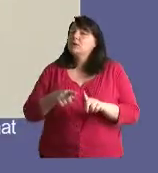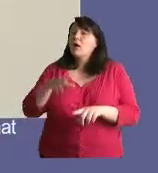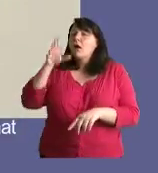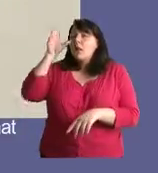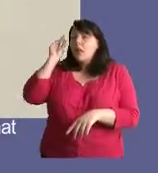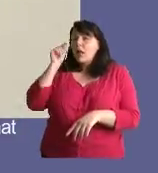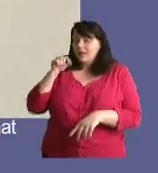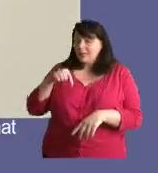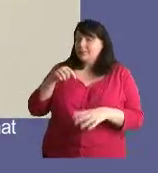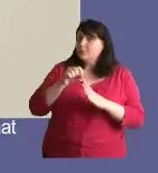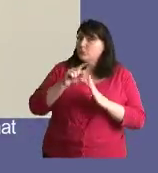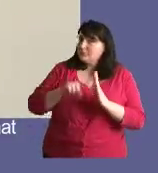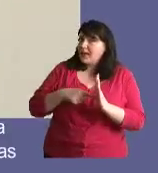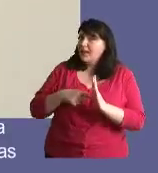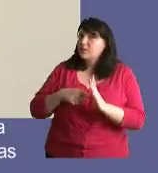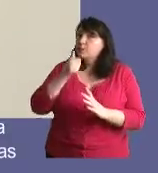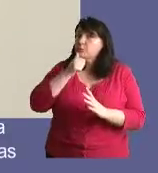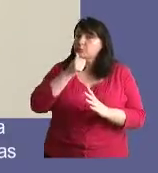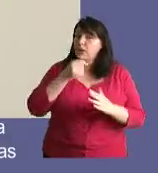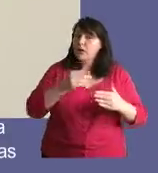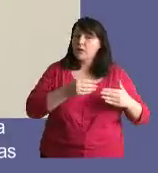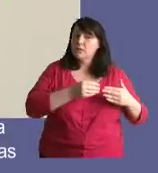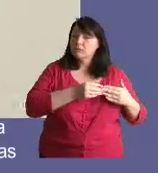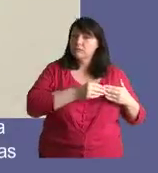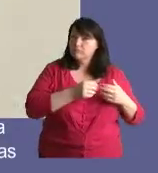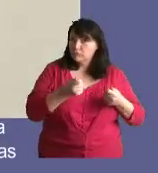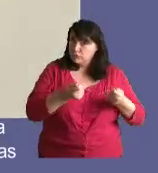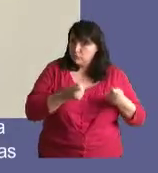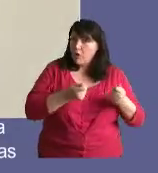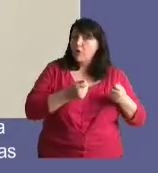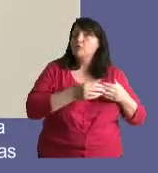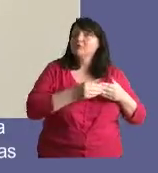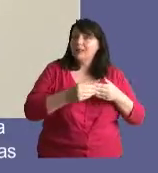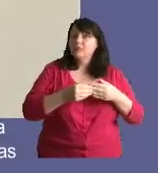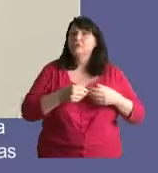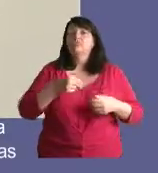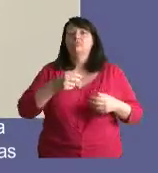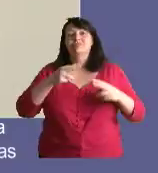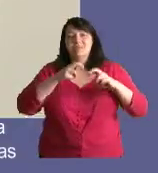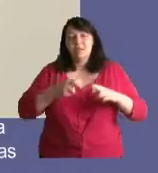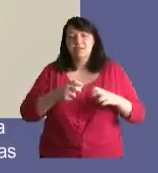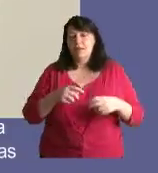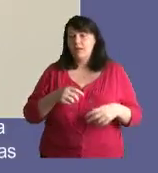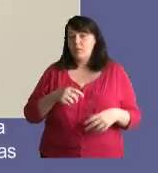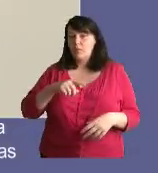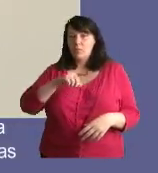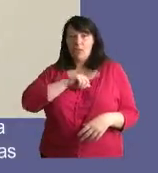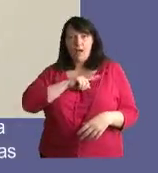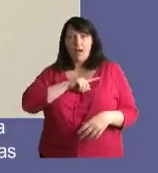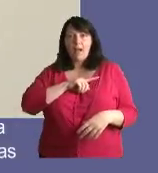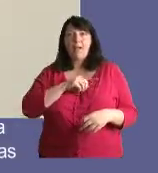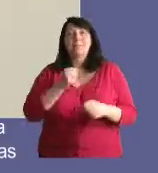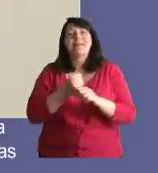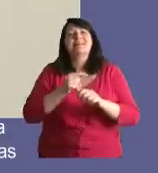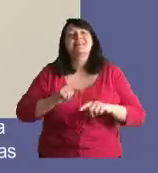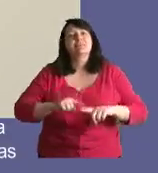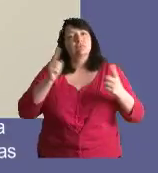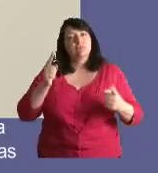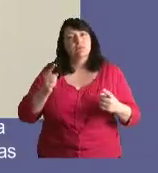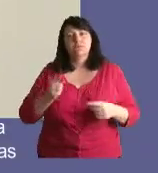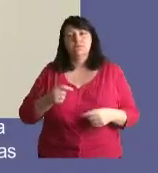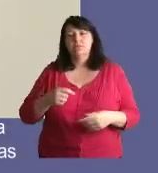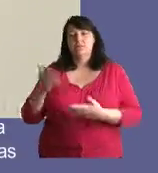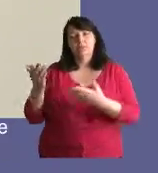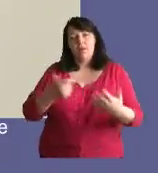What I've also learned through this project is that user-controlled research is very much about making a difference. I think that